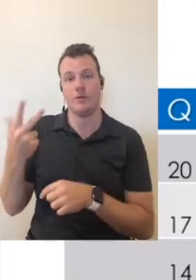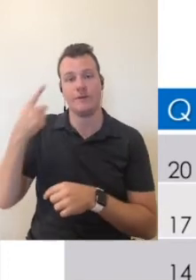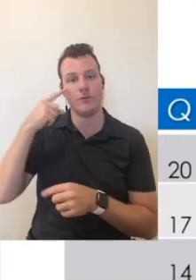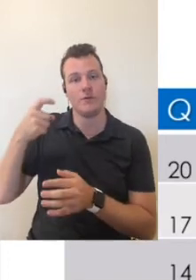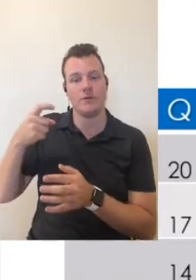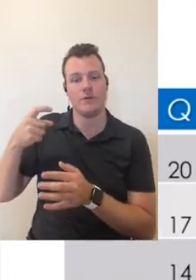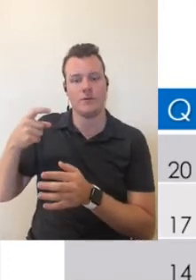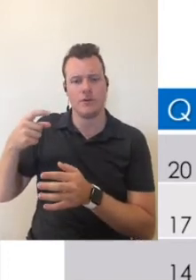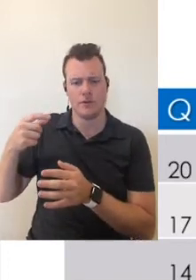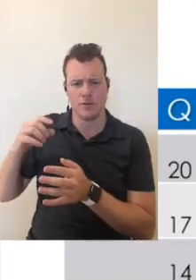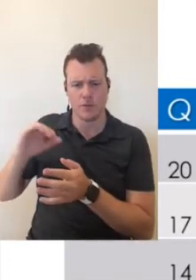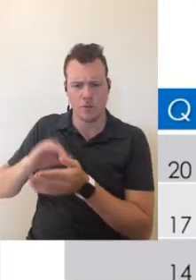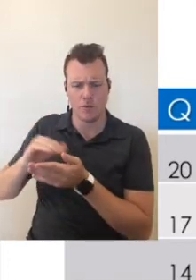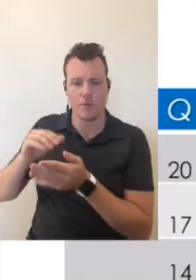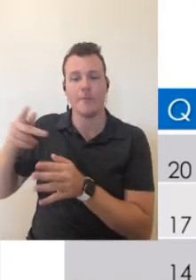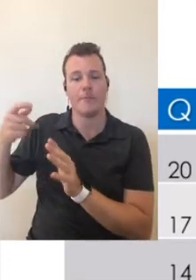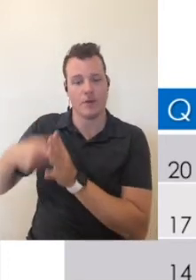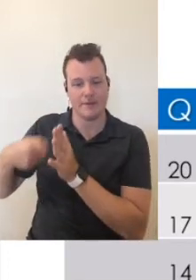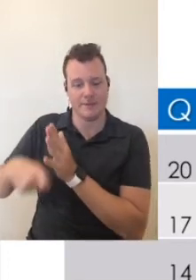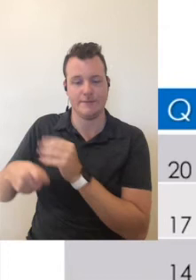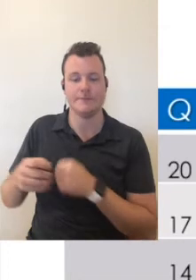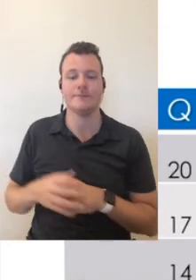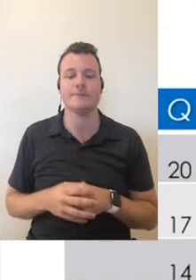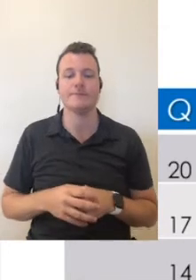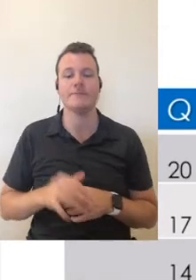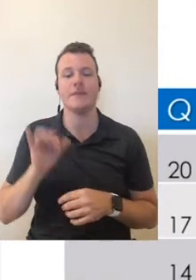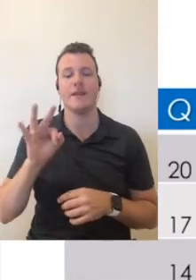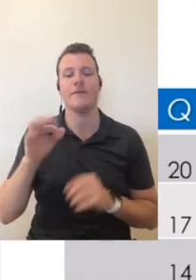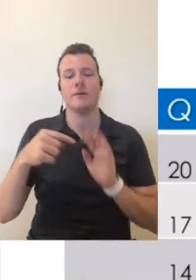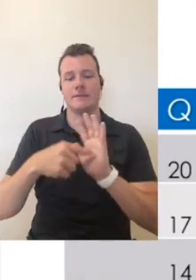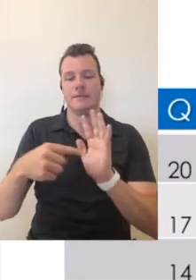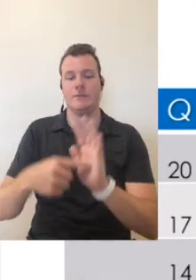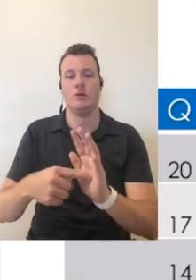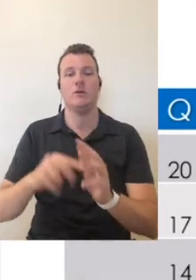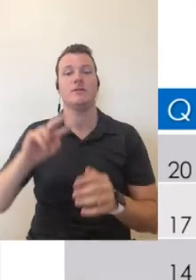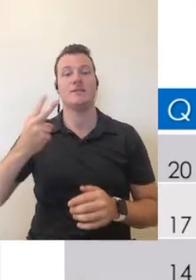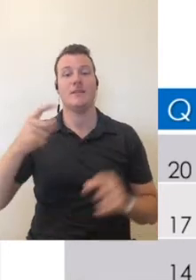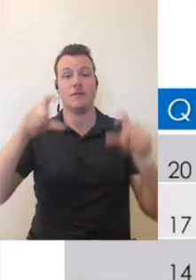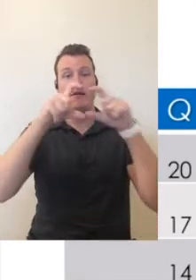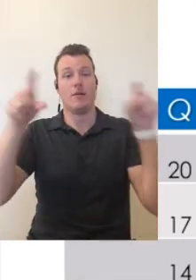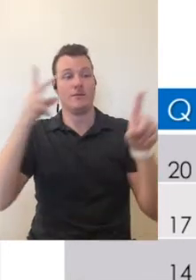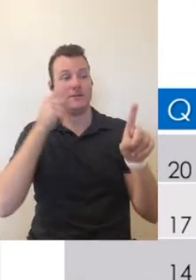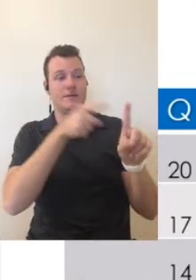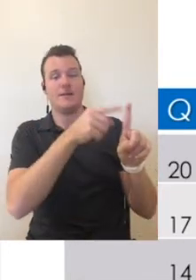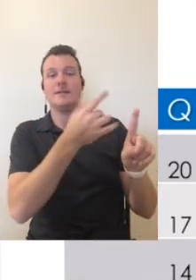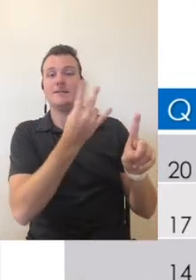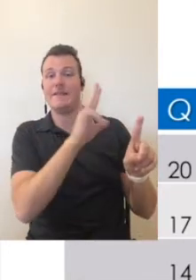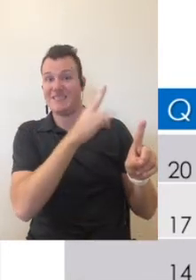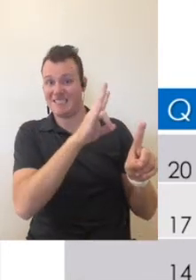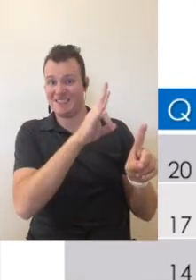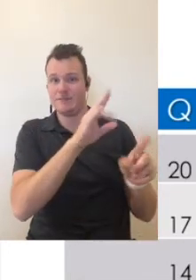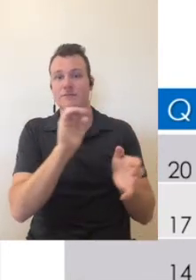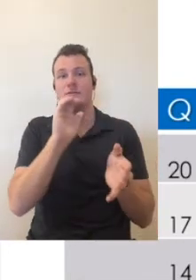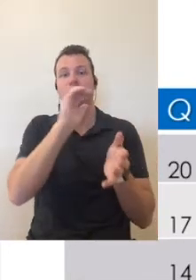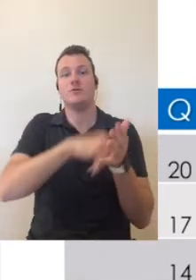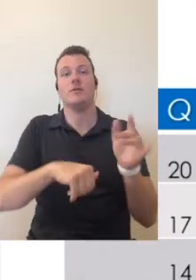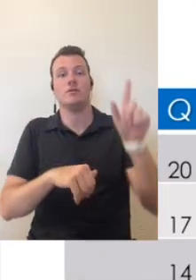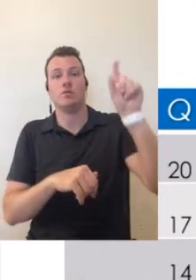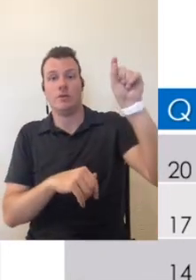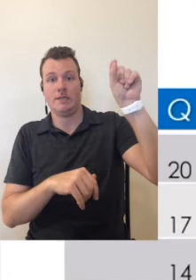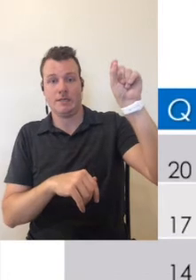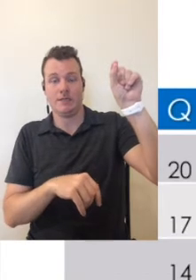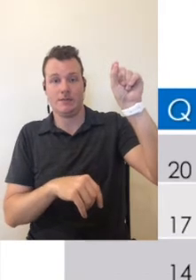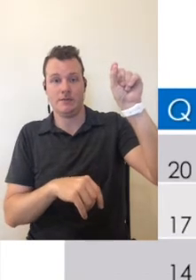take the quantity in the second row of 17 and we subtract 17 from